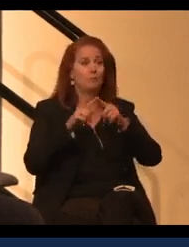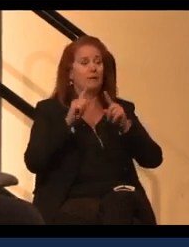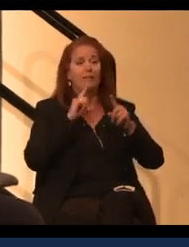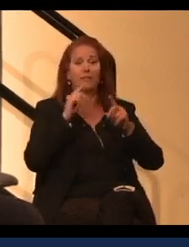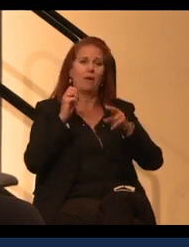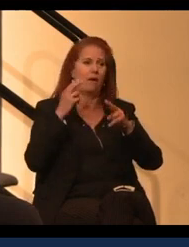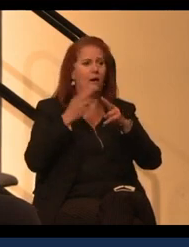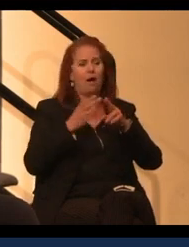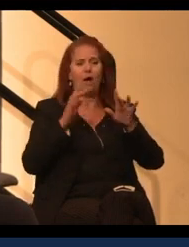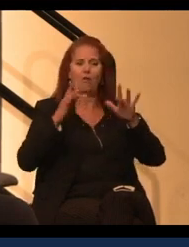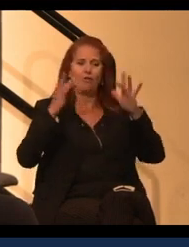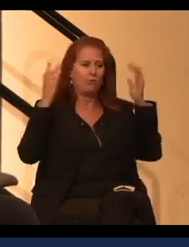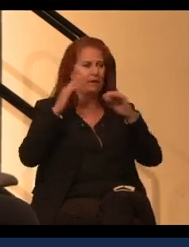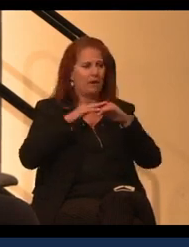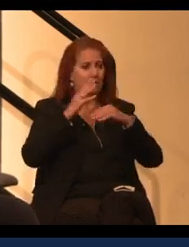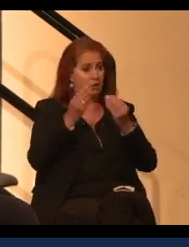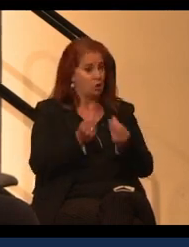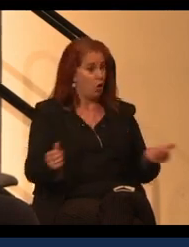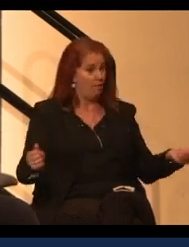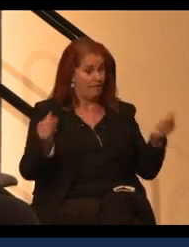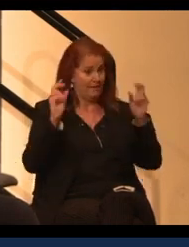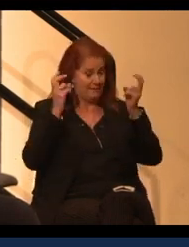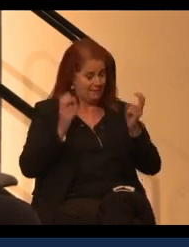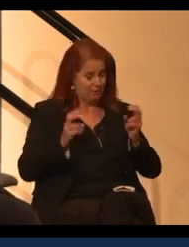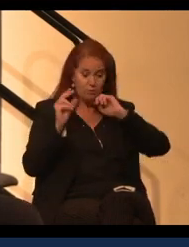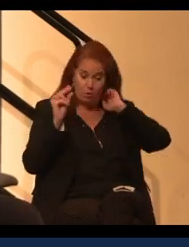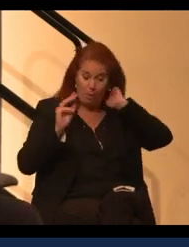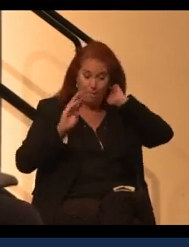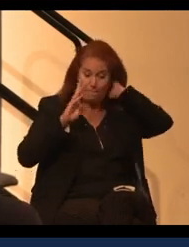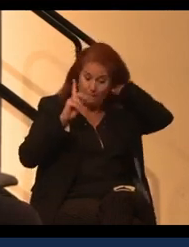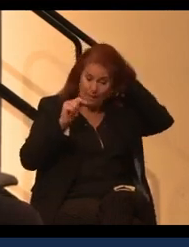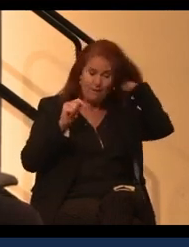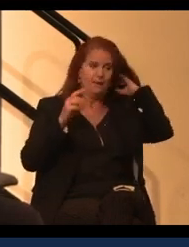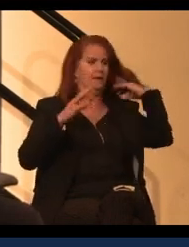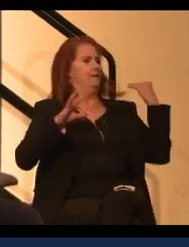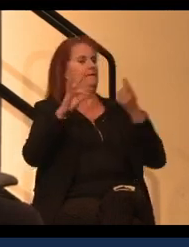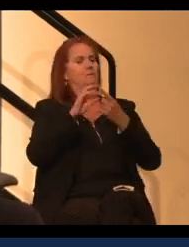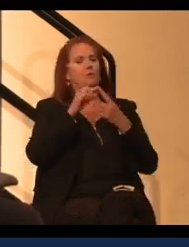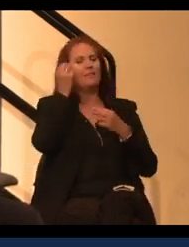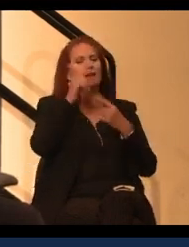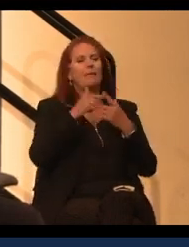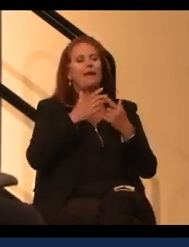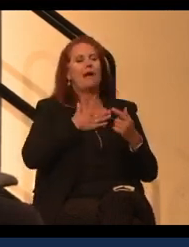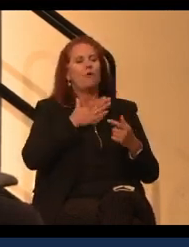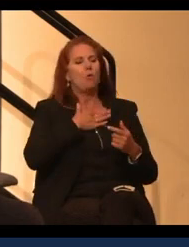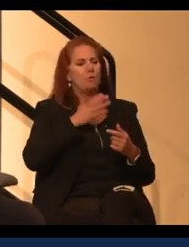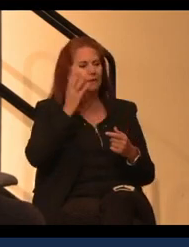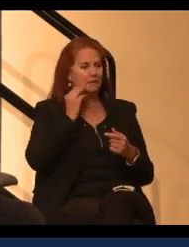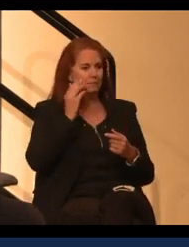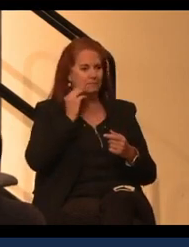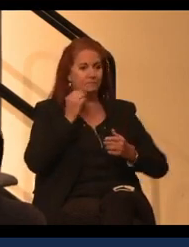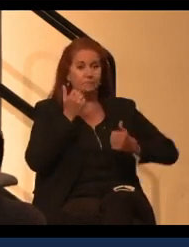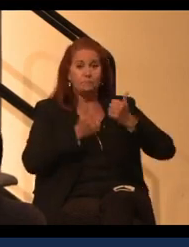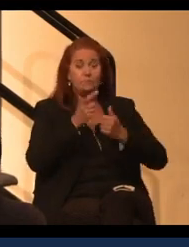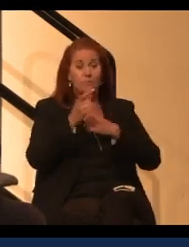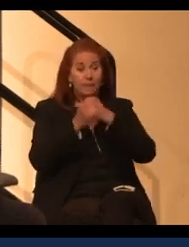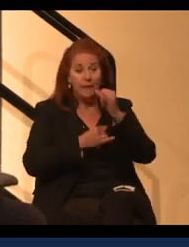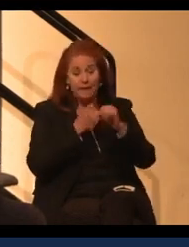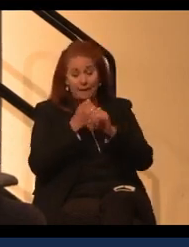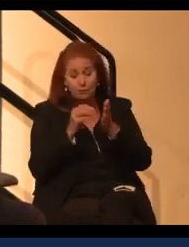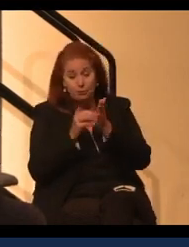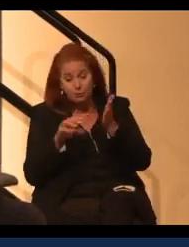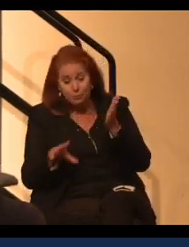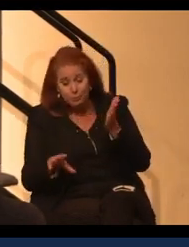to solve all of these issues. But I think it's important to also think about our own experiences, whether you are an international